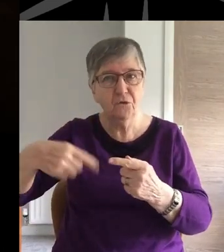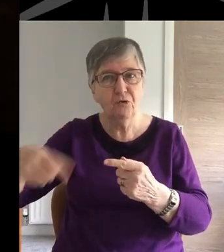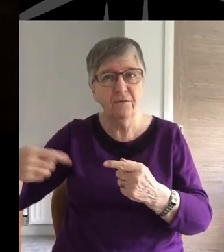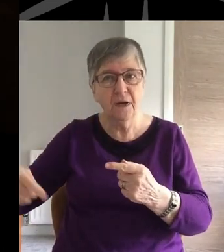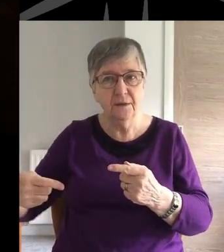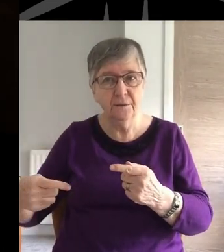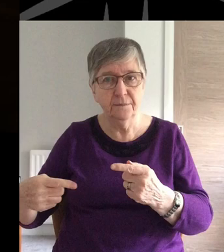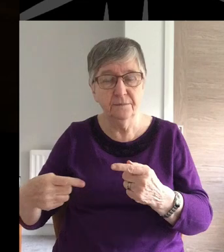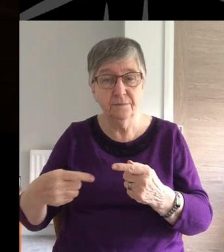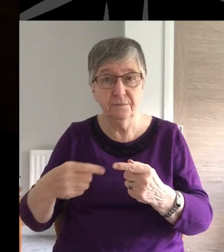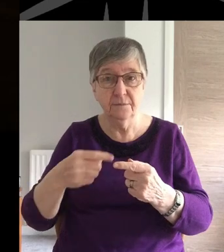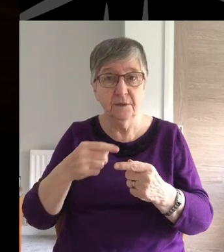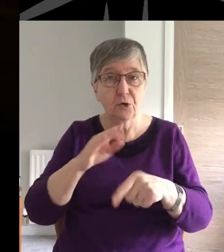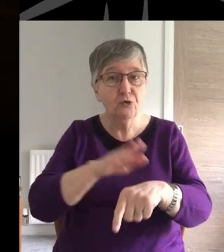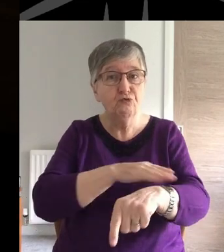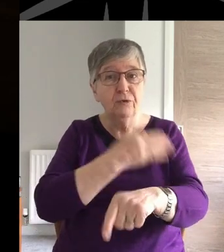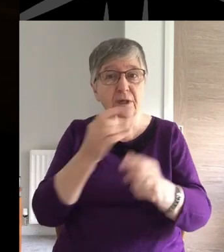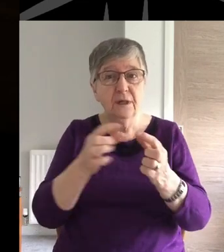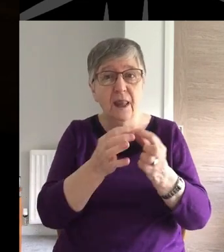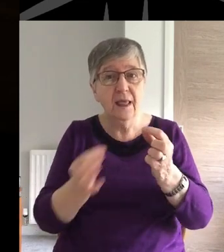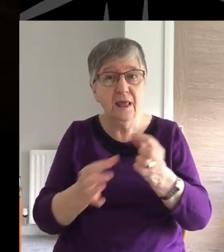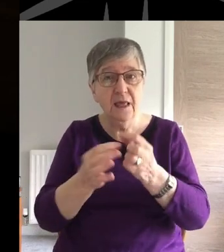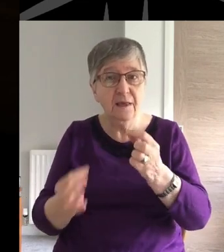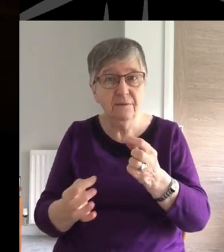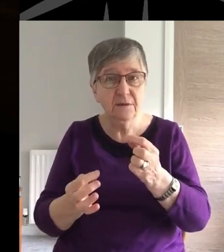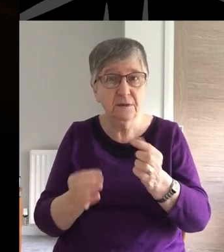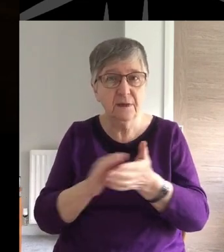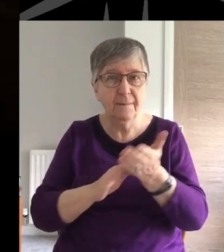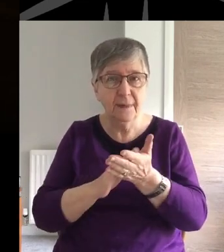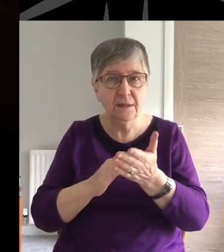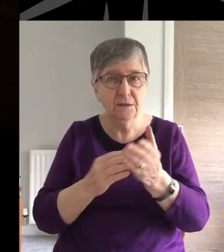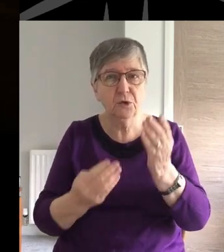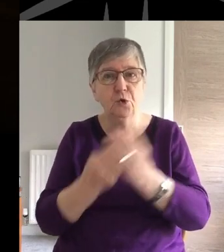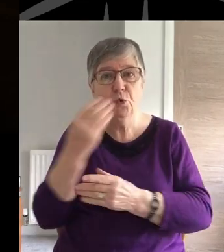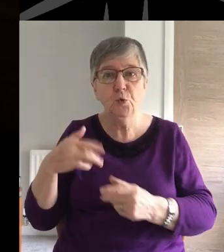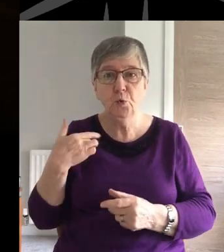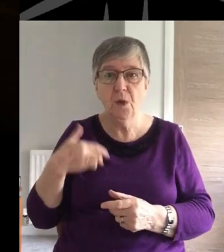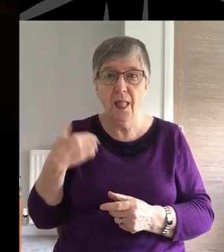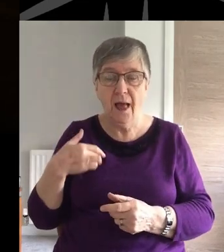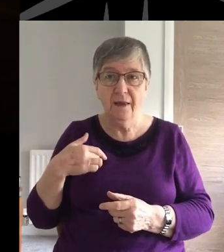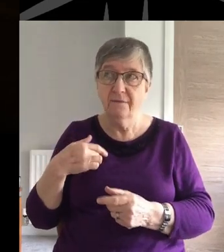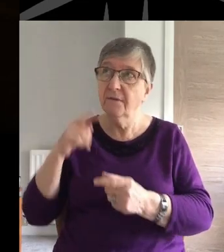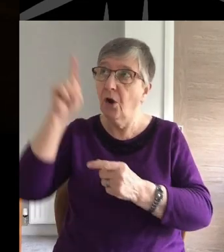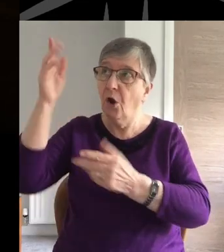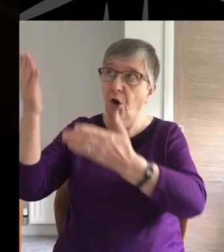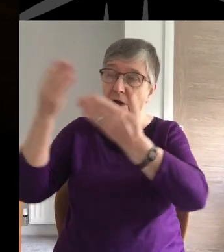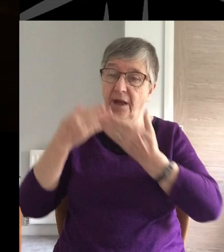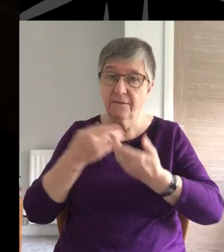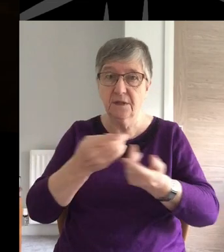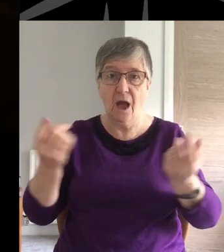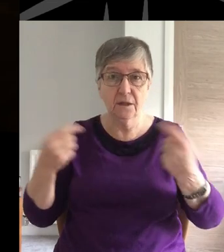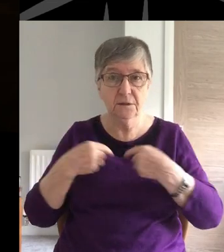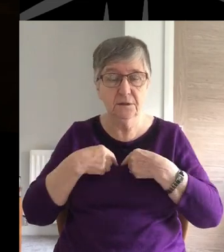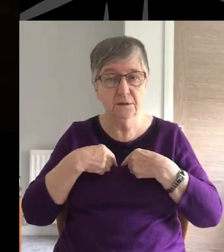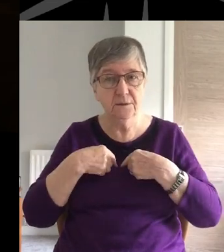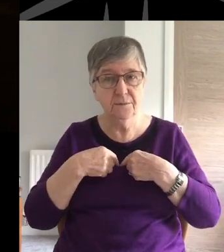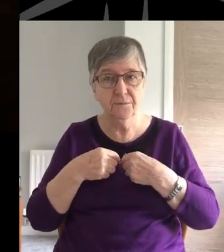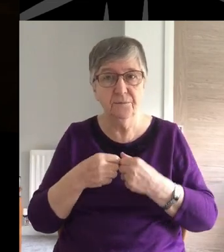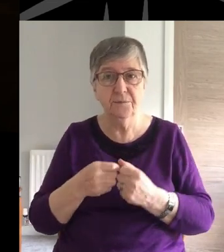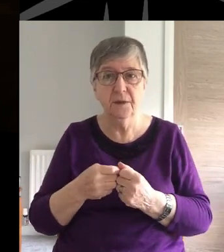that it's evergreen leaves is a symbol of the new life that is on offer in Christ. And then the light